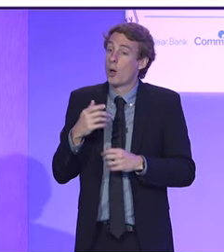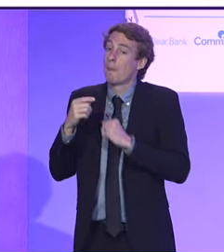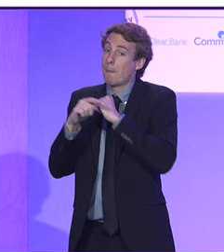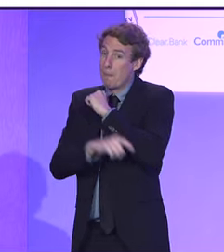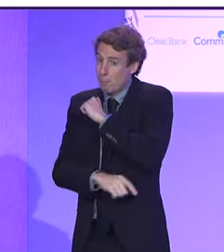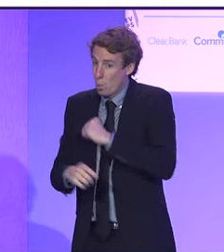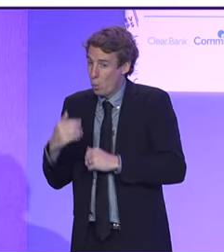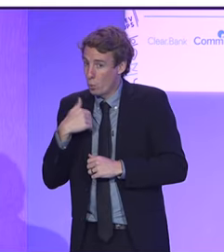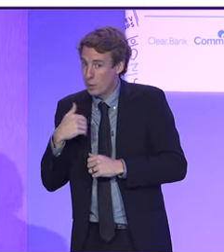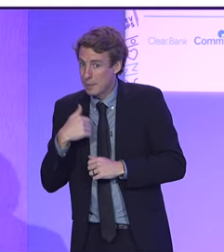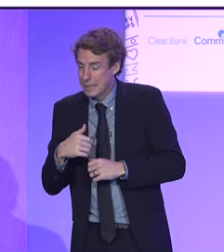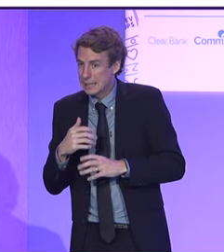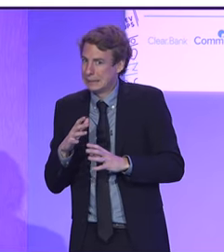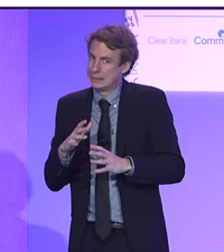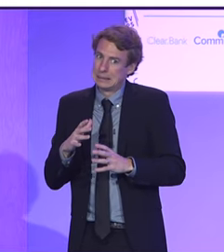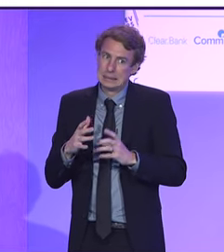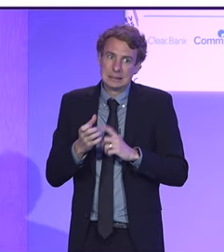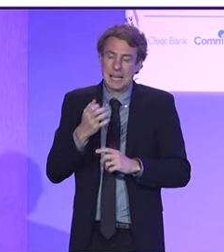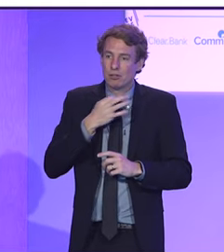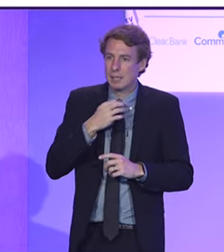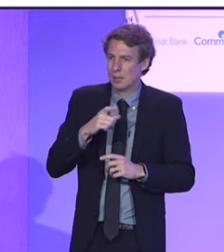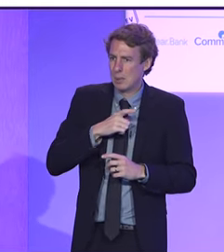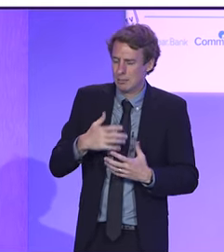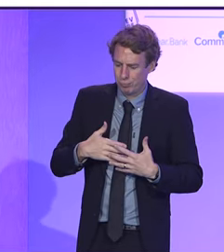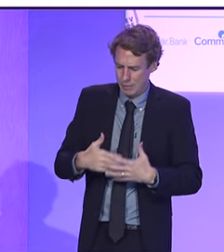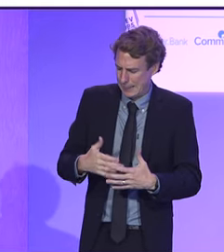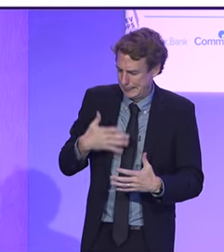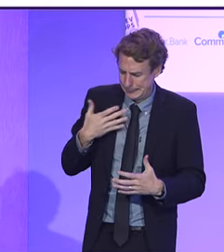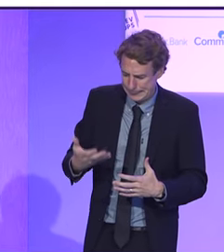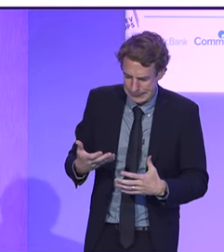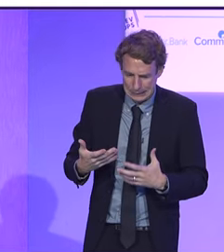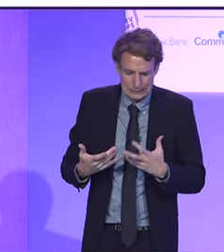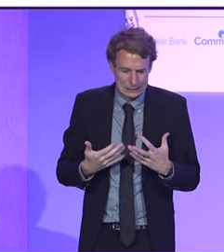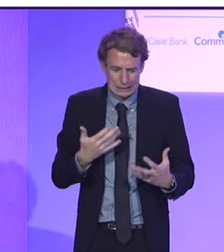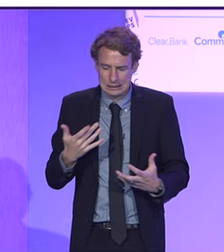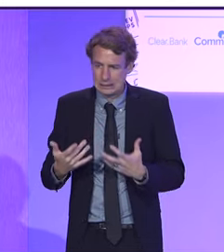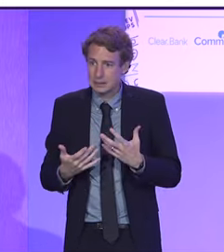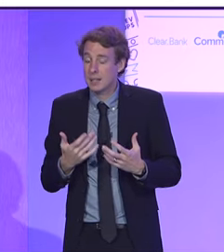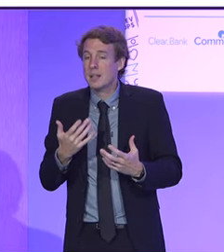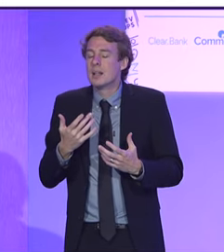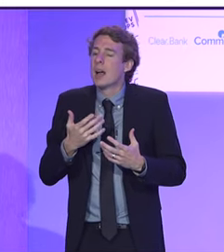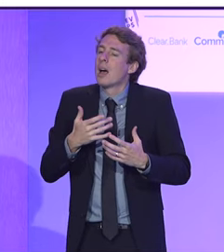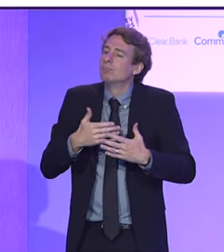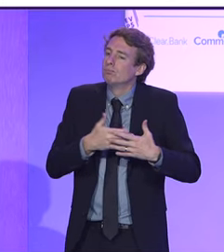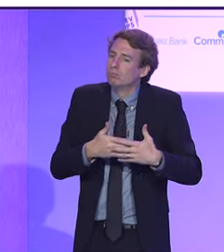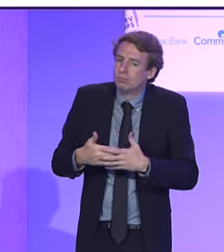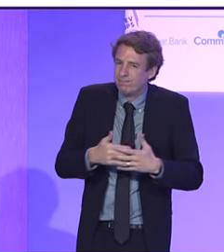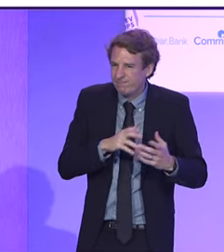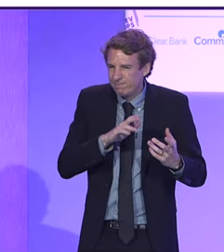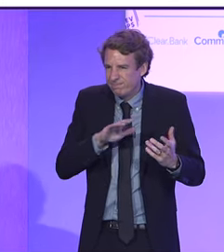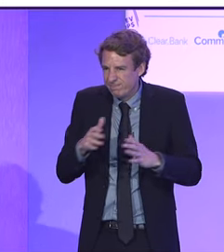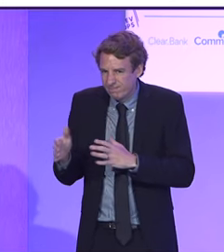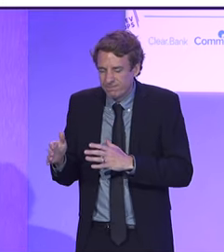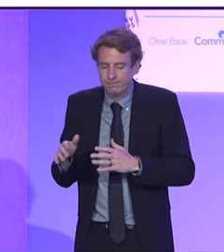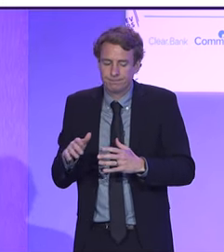risks to get rid of these unwanted pregnancies. And as a result, infant mortality among pregnant women